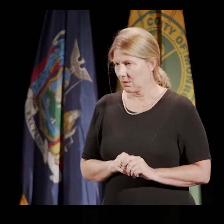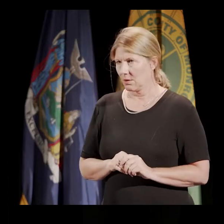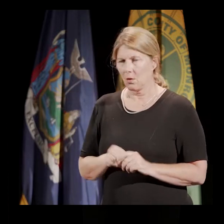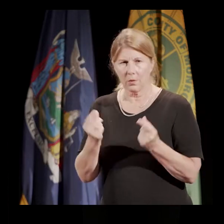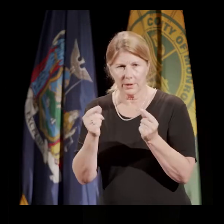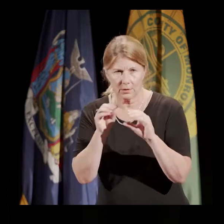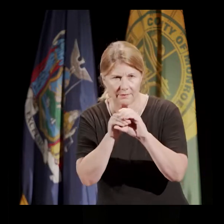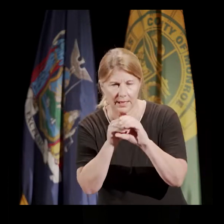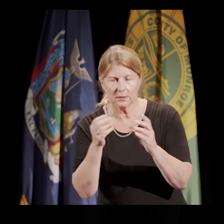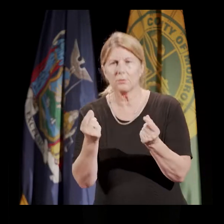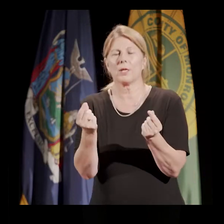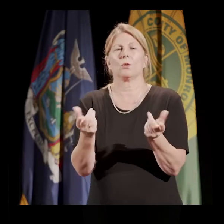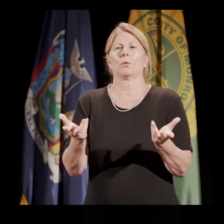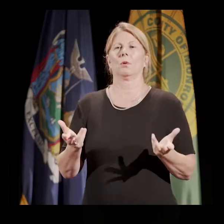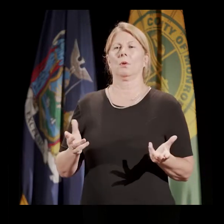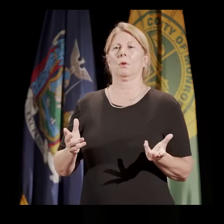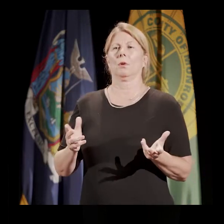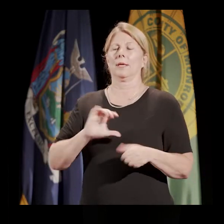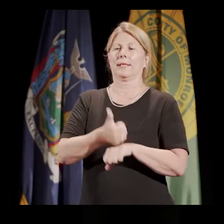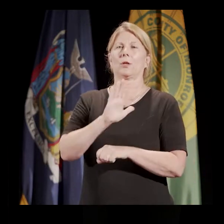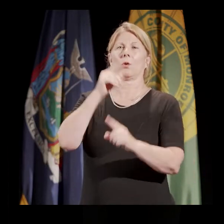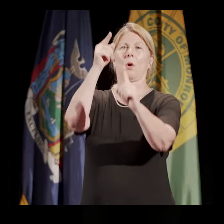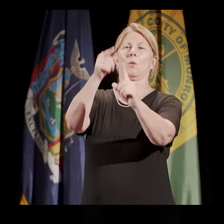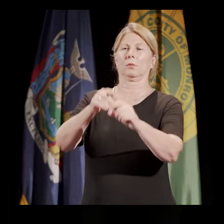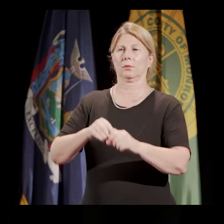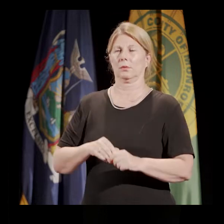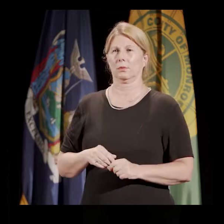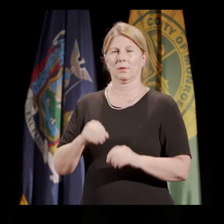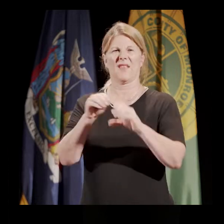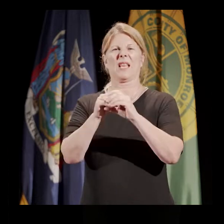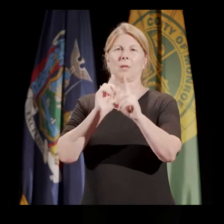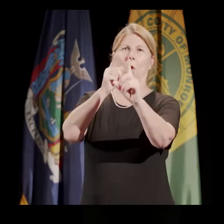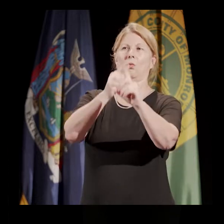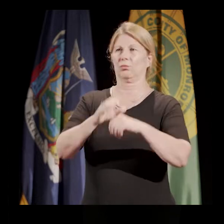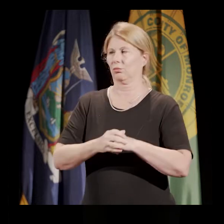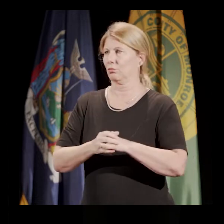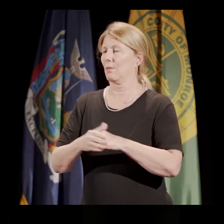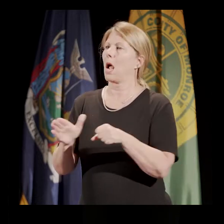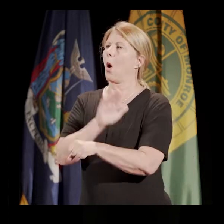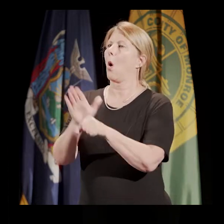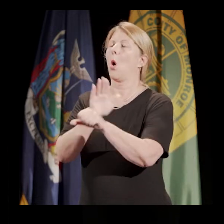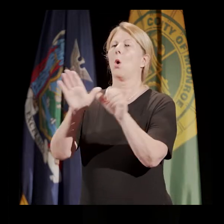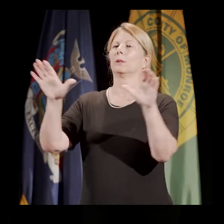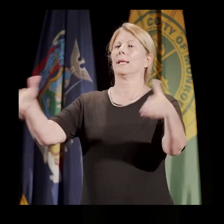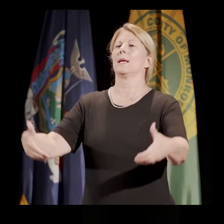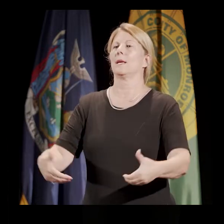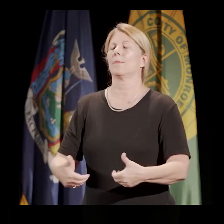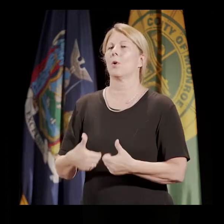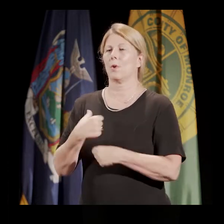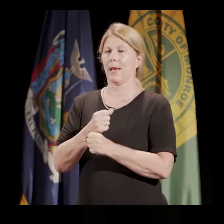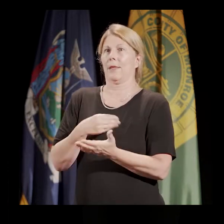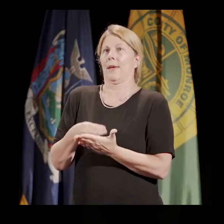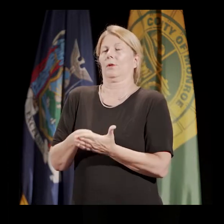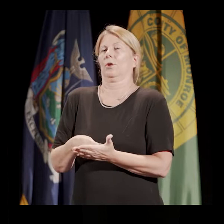goals, what we call the investment mandate. So when me and my team at City Hall and I set out to prepare our first budget earlier this year, the first